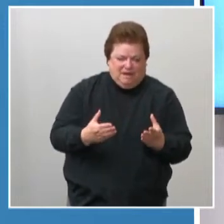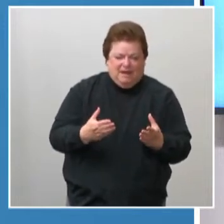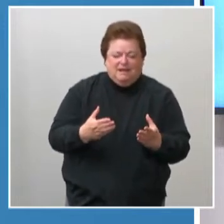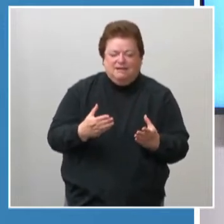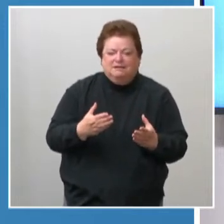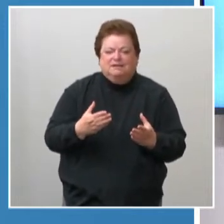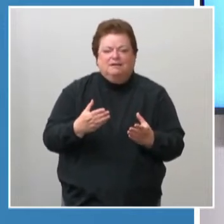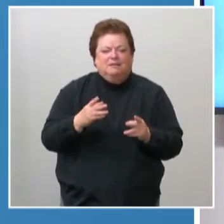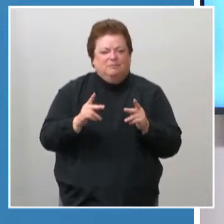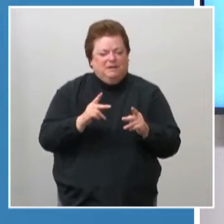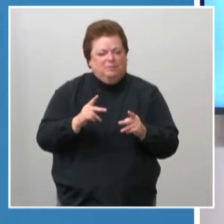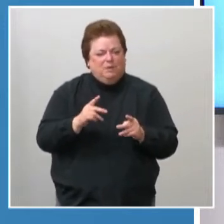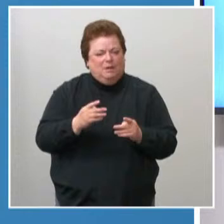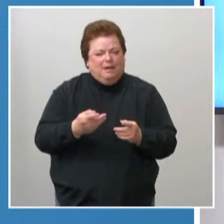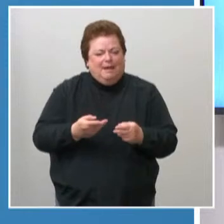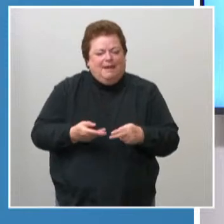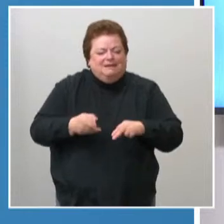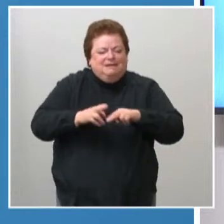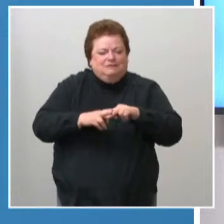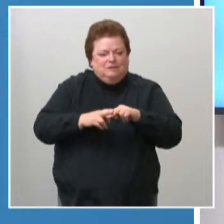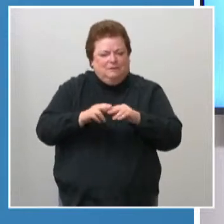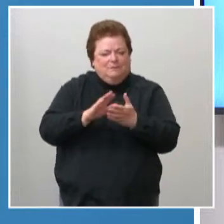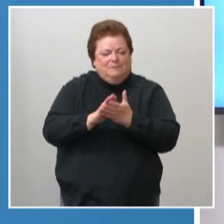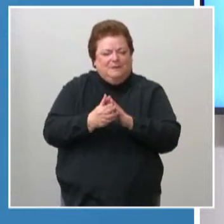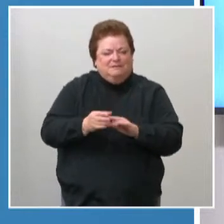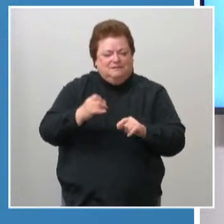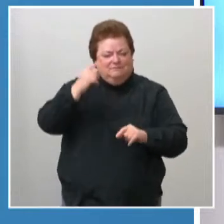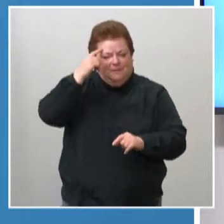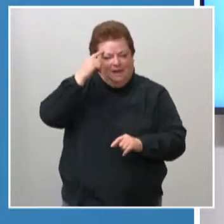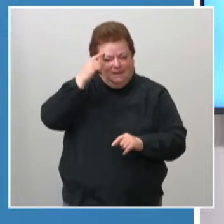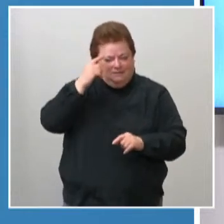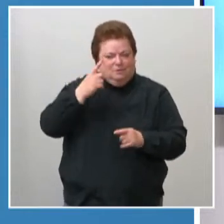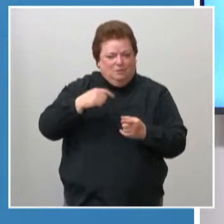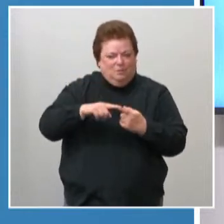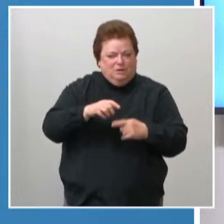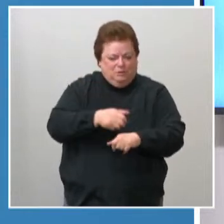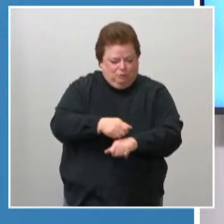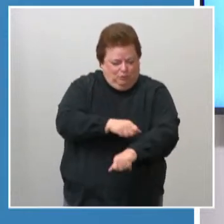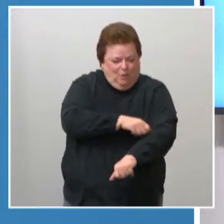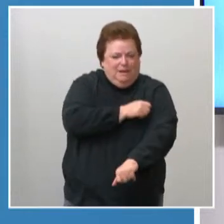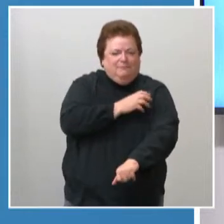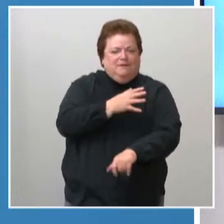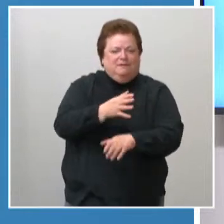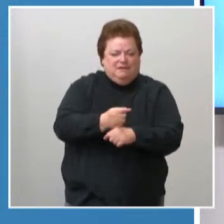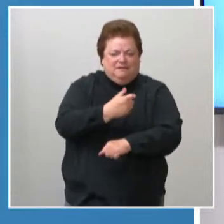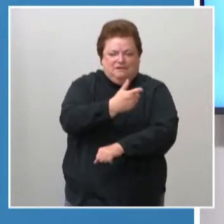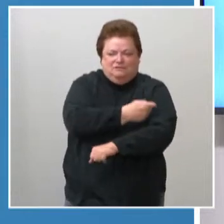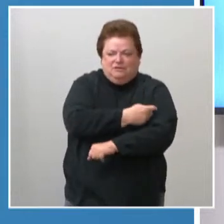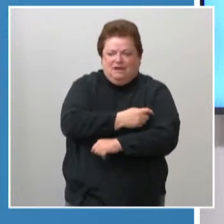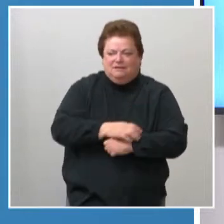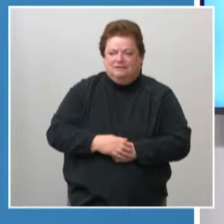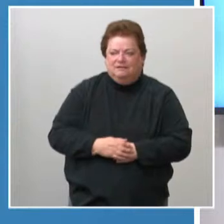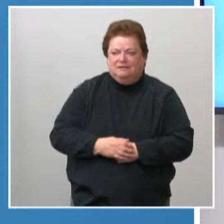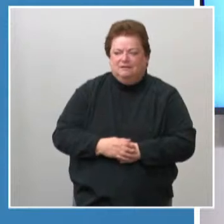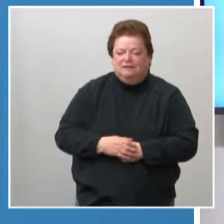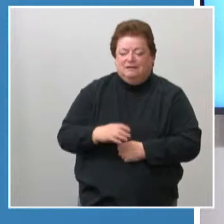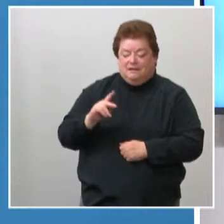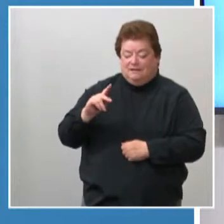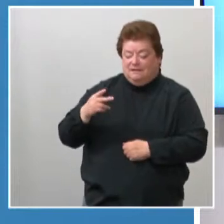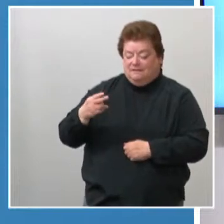peace of mind as they roll up their sleeves. And yesterday afternoon, Pfizer asked the Food and